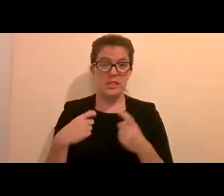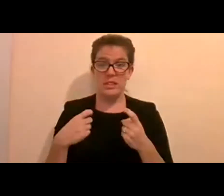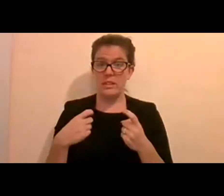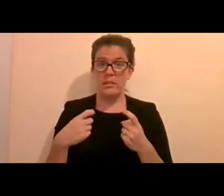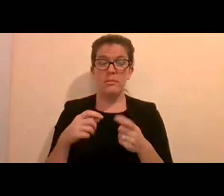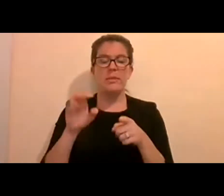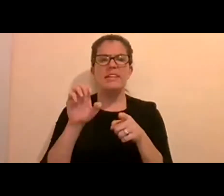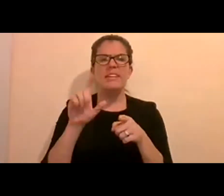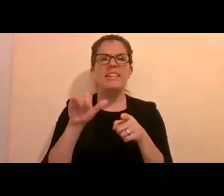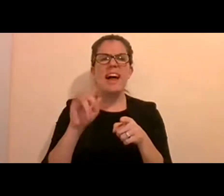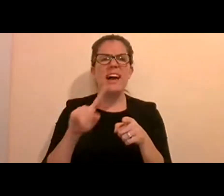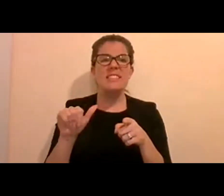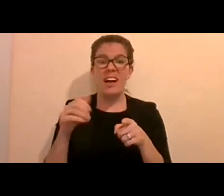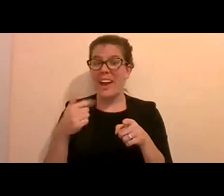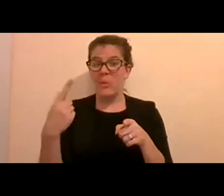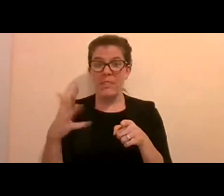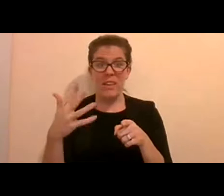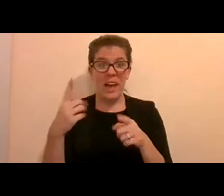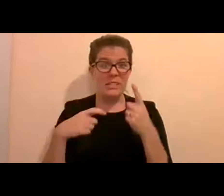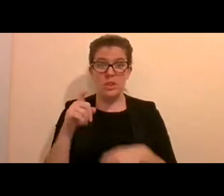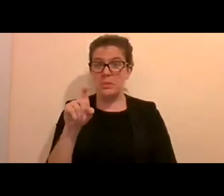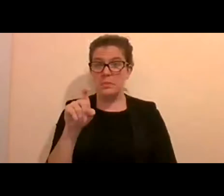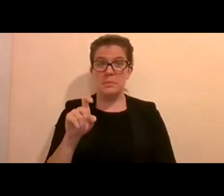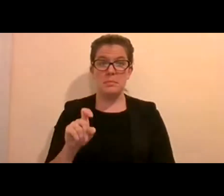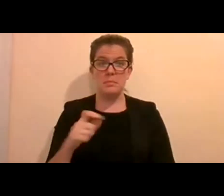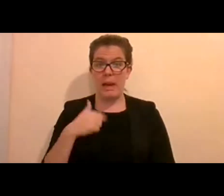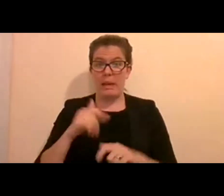Eliza, that you have that I could pause for a moment?